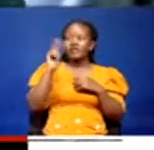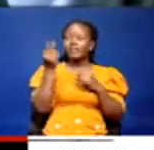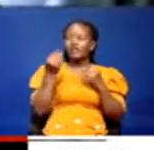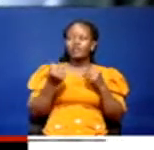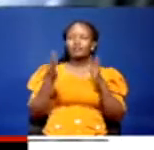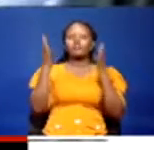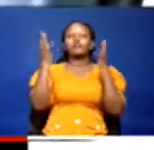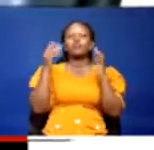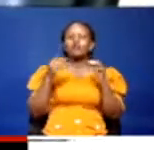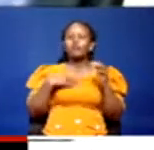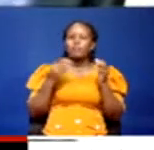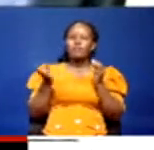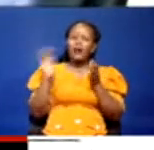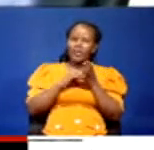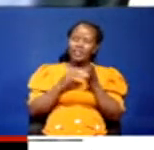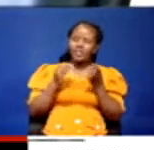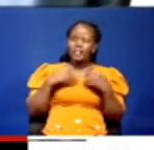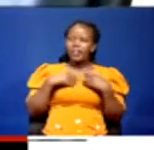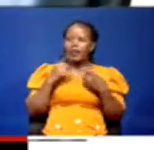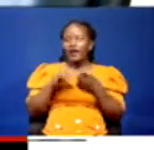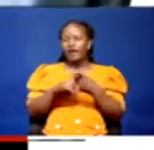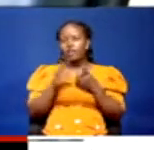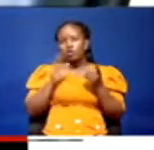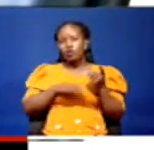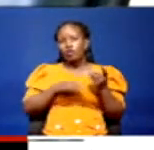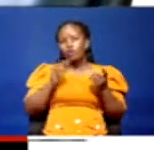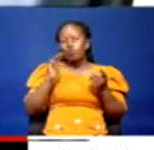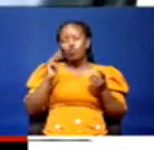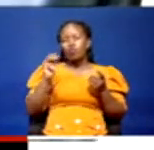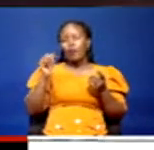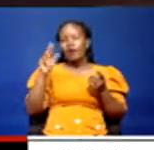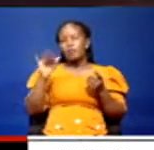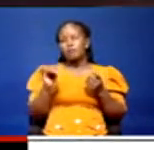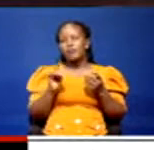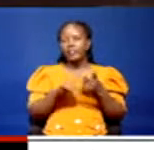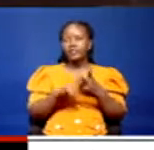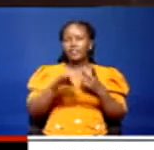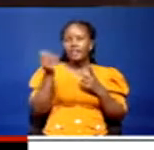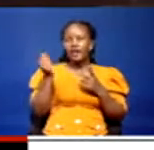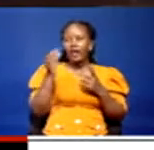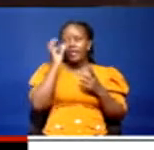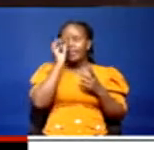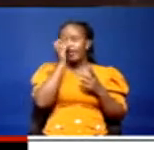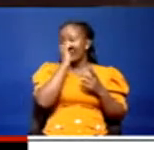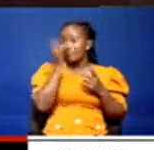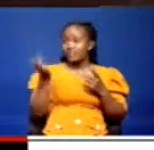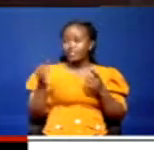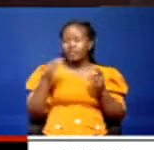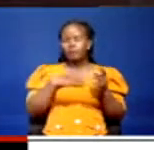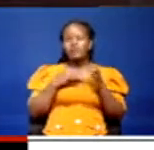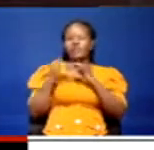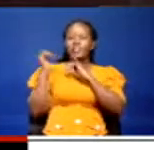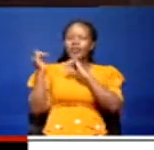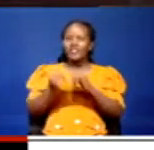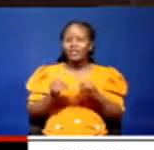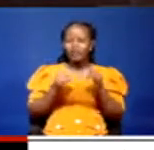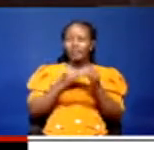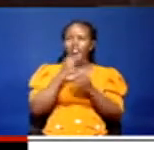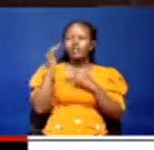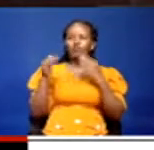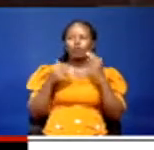Honorable Mother Karua. I called Mama Mary Wambui. I called Priscilla Nyokabi. I called Serfine Achieng. I invited all of them, Karugo.